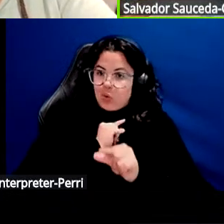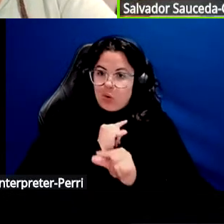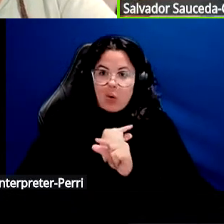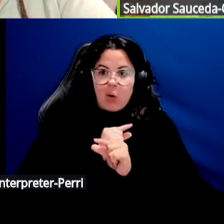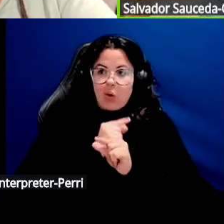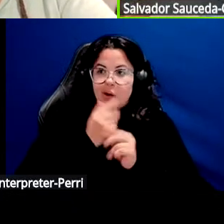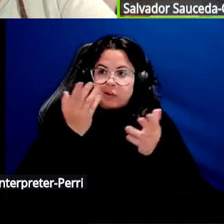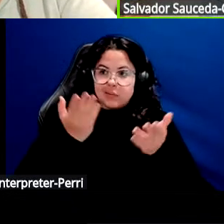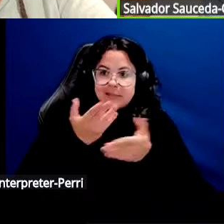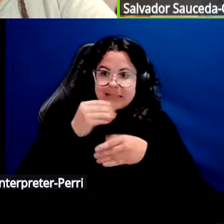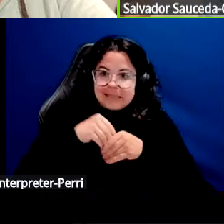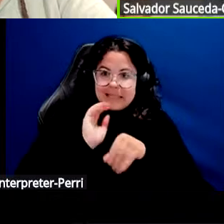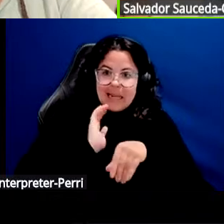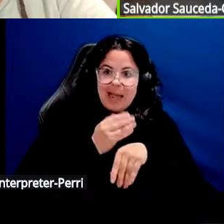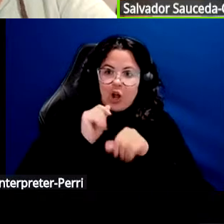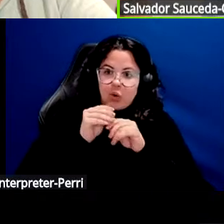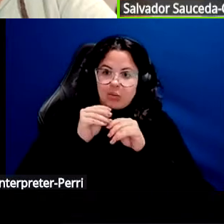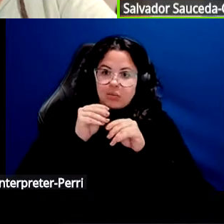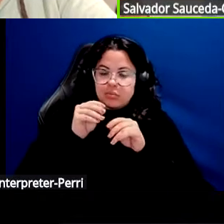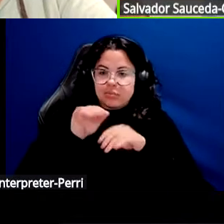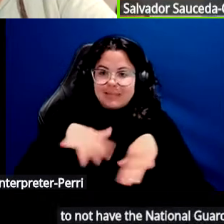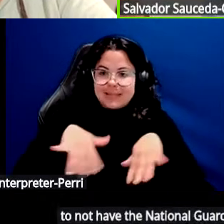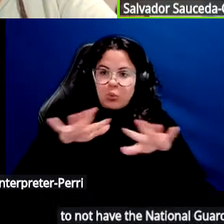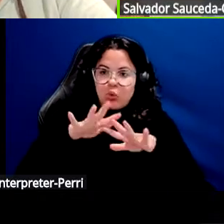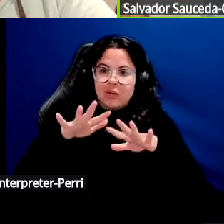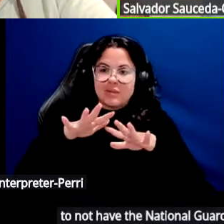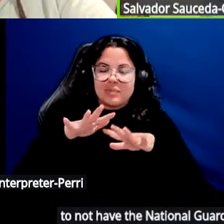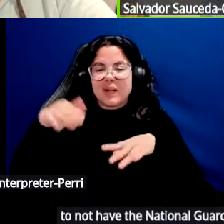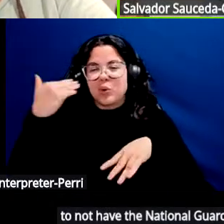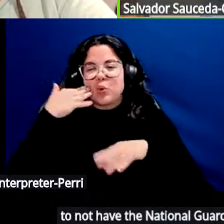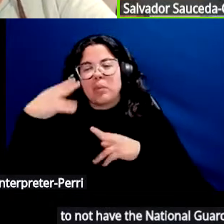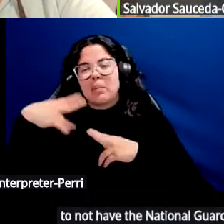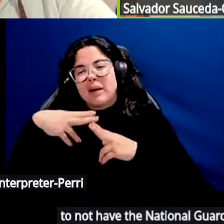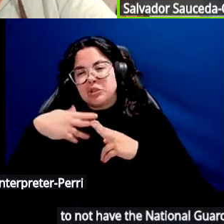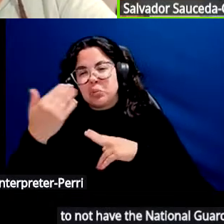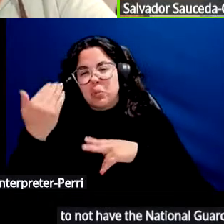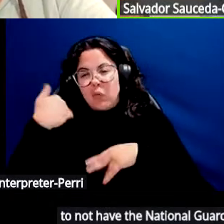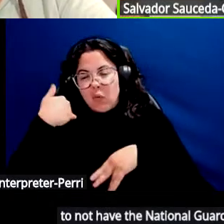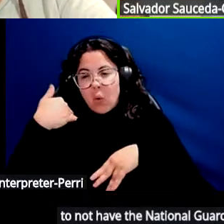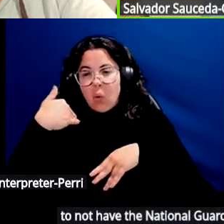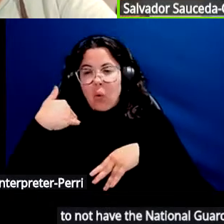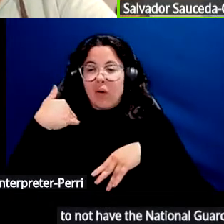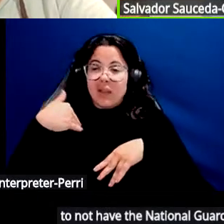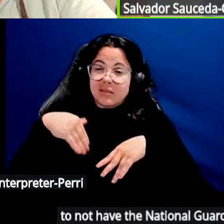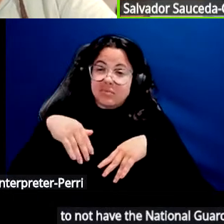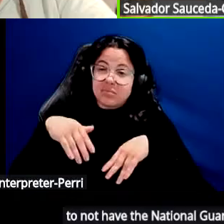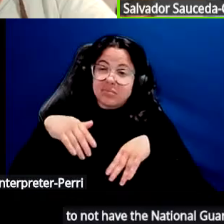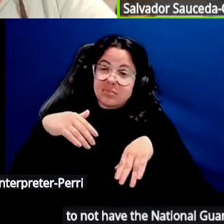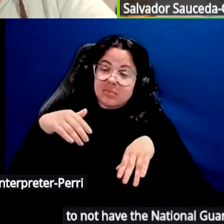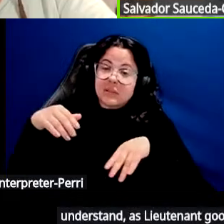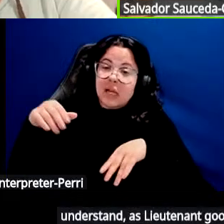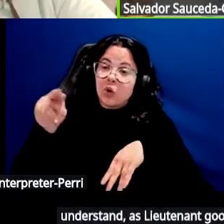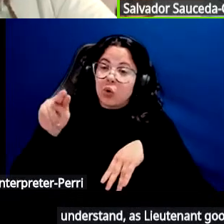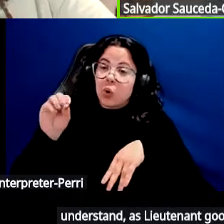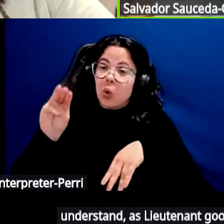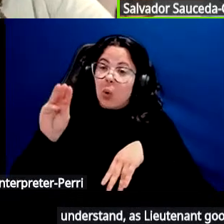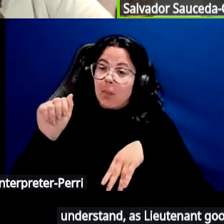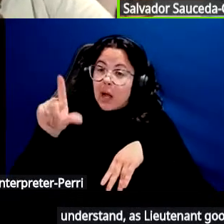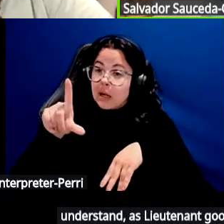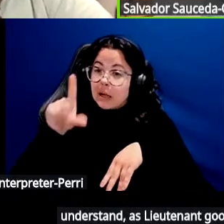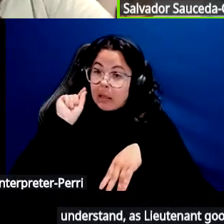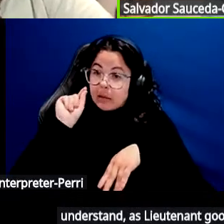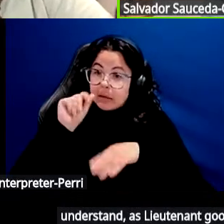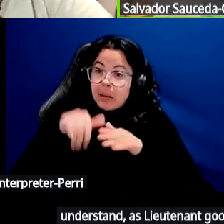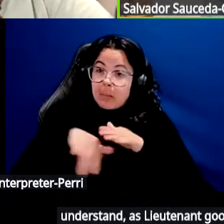our neighborhoods. We understand, as Lieutenant Good mentioned earlier in this call, that there is a presence at the Noma